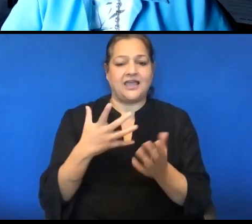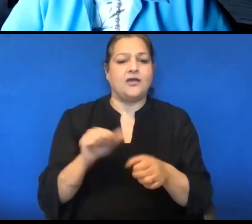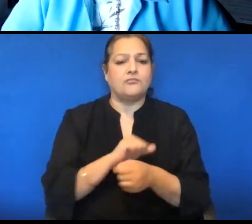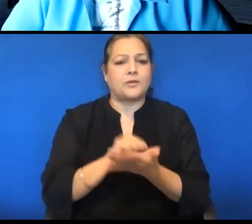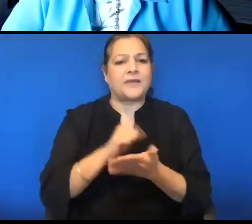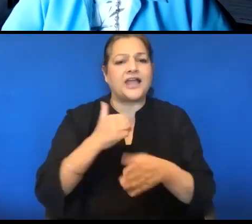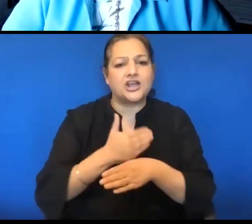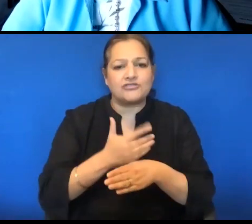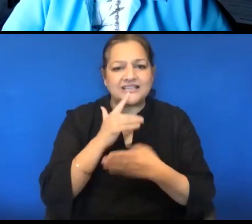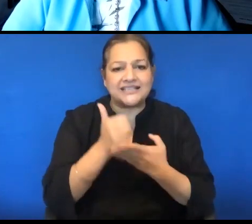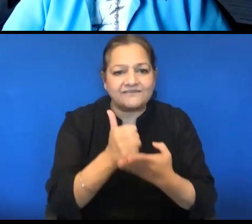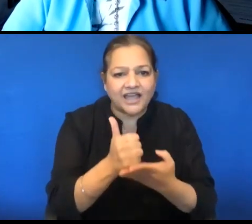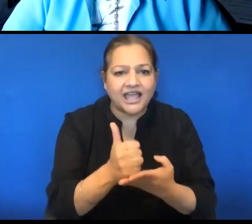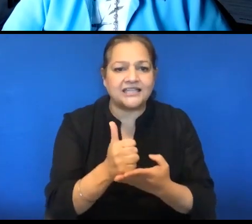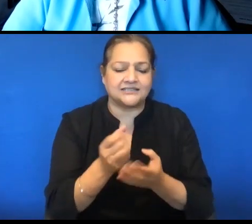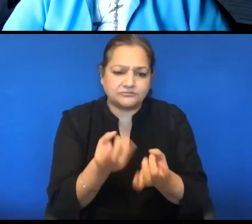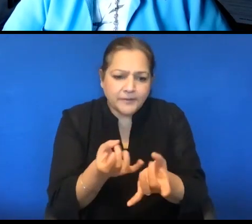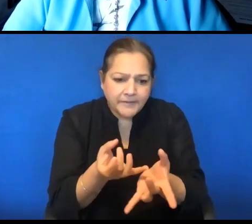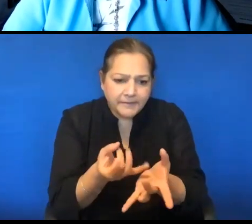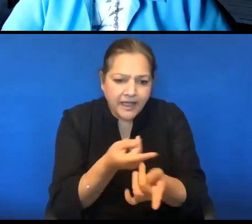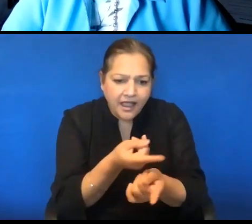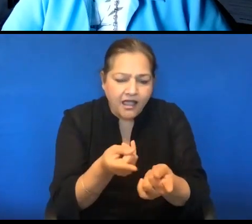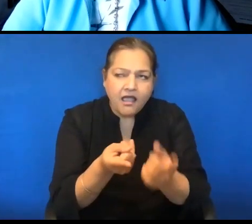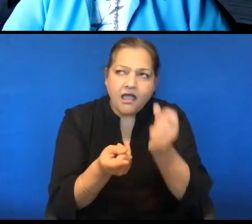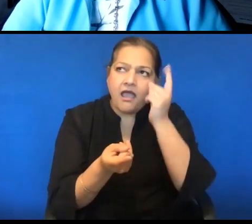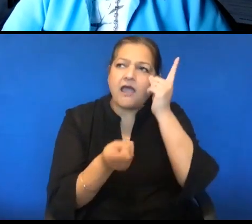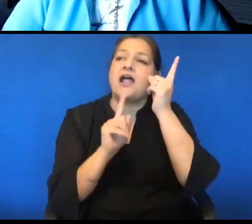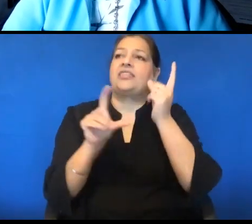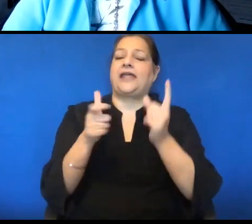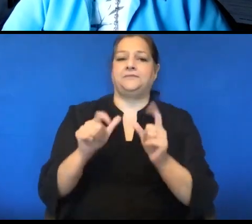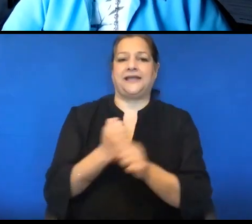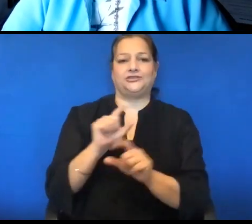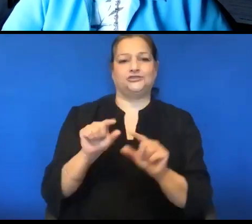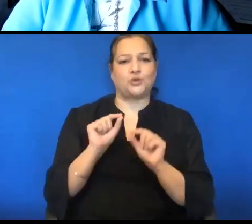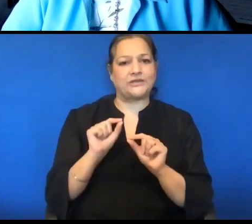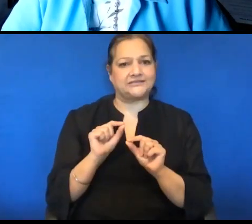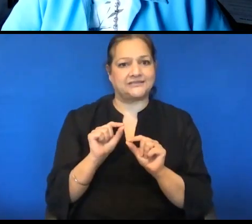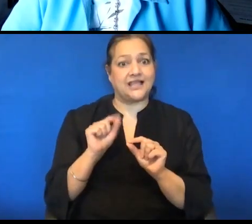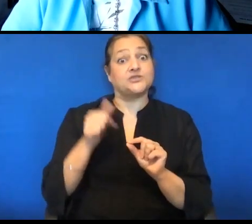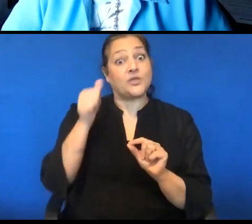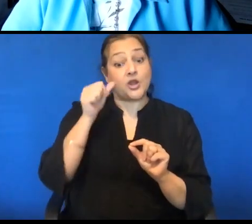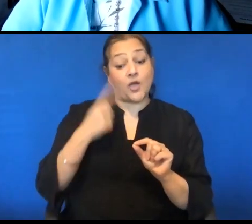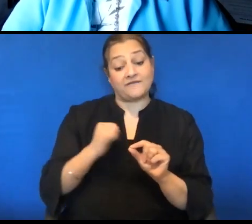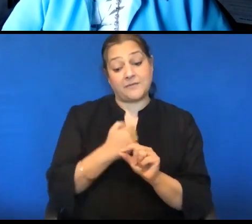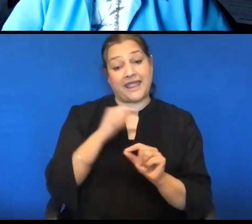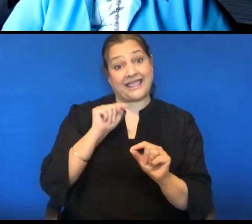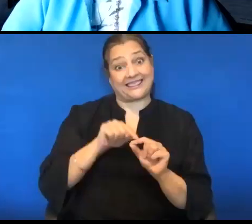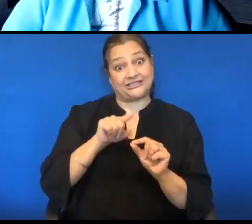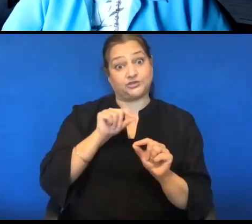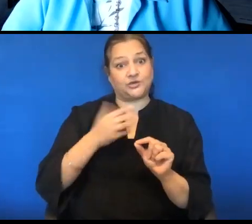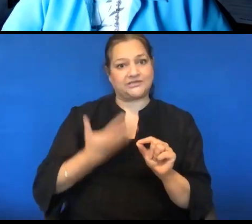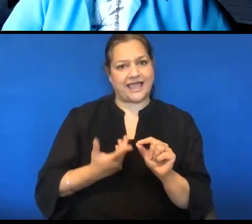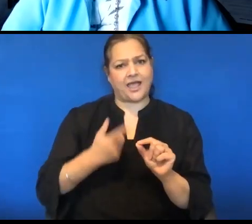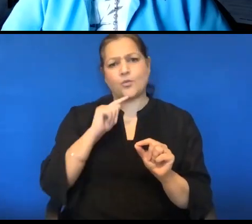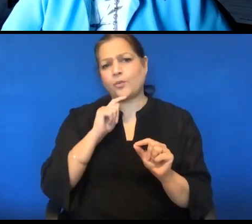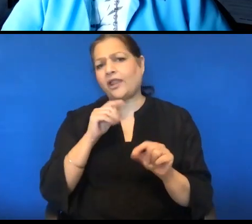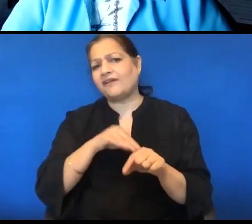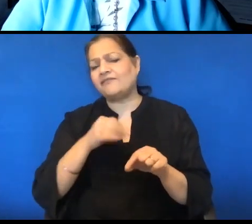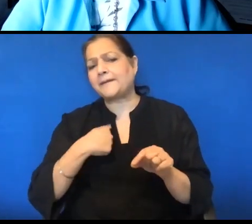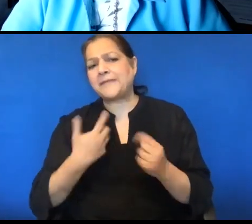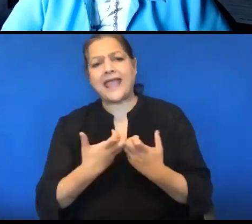they are able to make their choices and they understand the implications of making a choice now, what it means in the future. As long as they